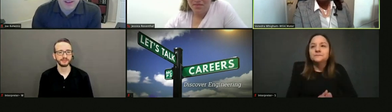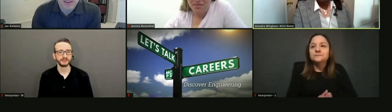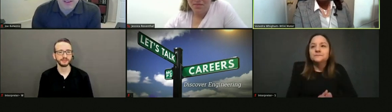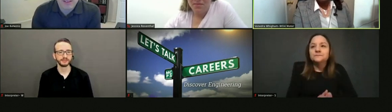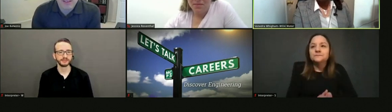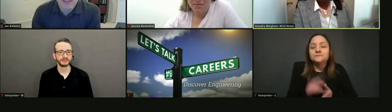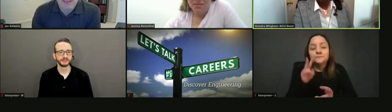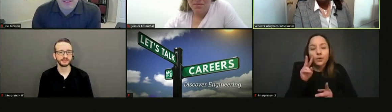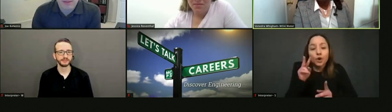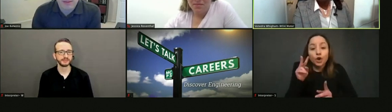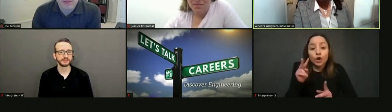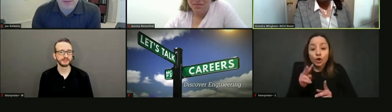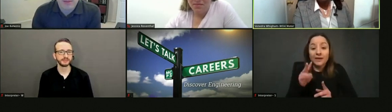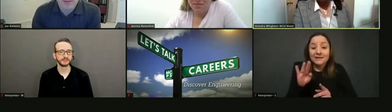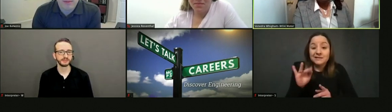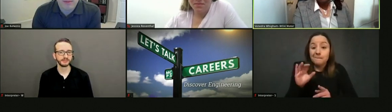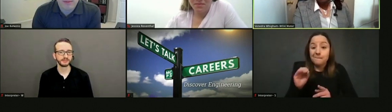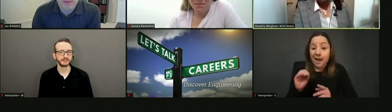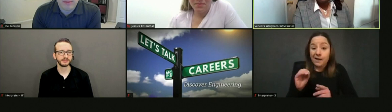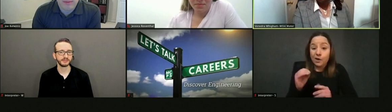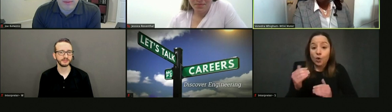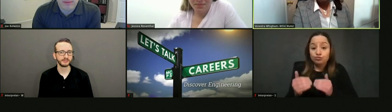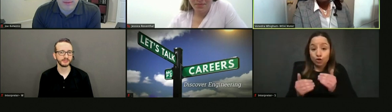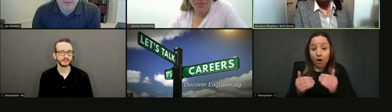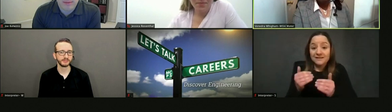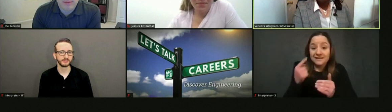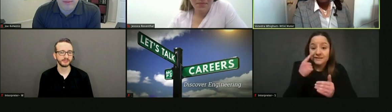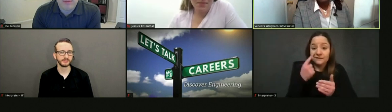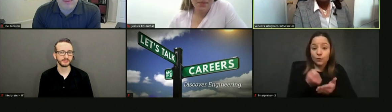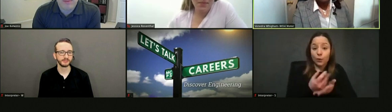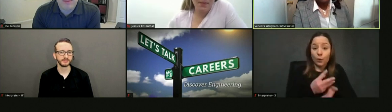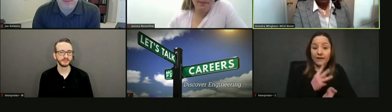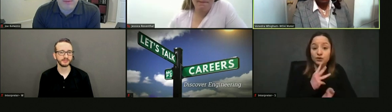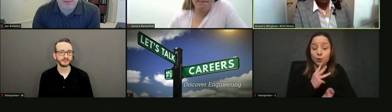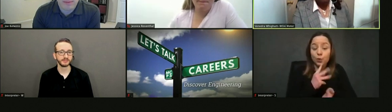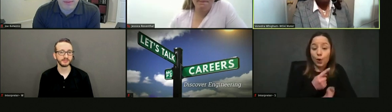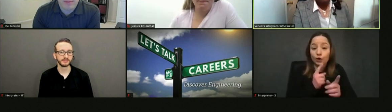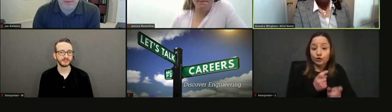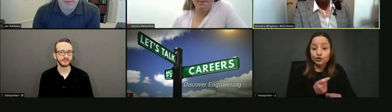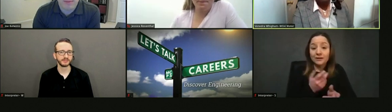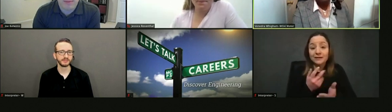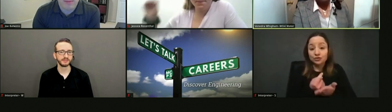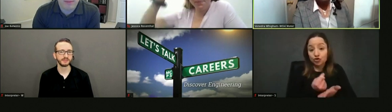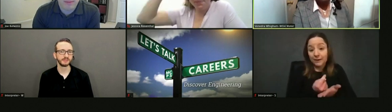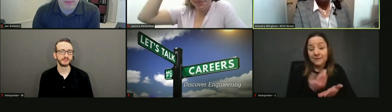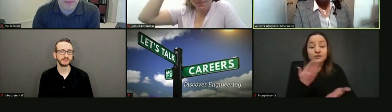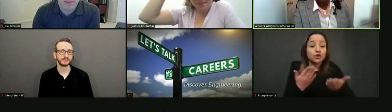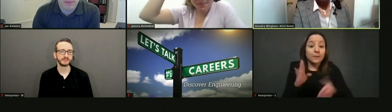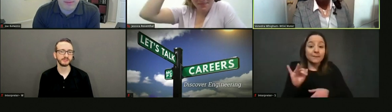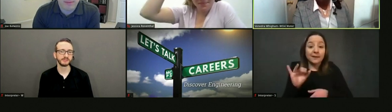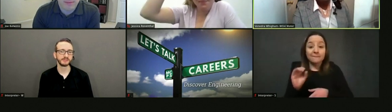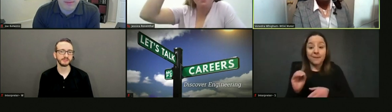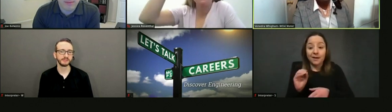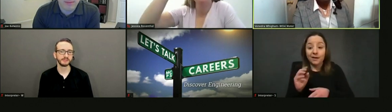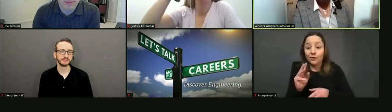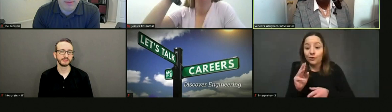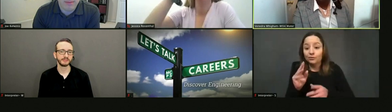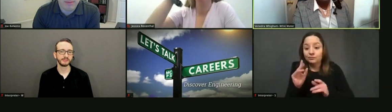bioprocessing when it comes to our wastewater treatment plant. So maybe some bioengineering maybe in my future,